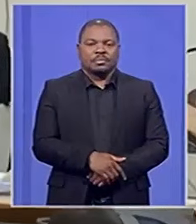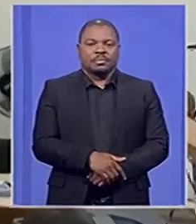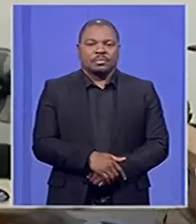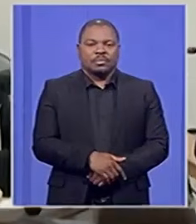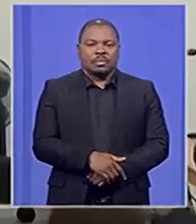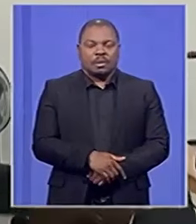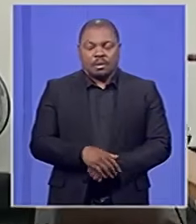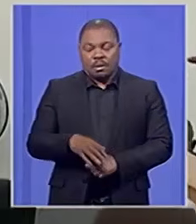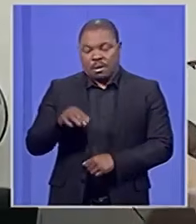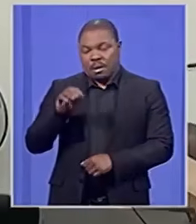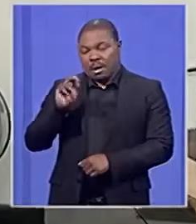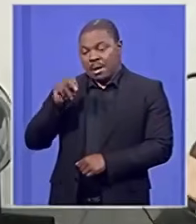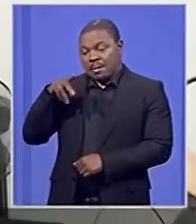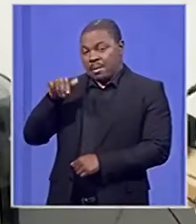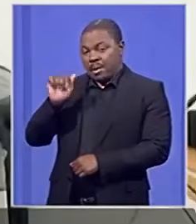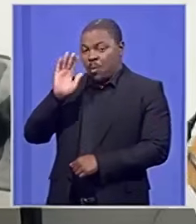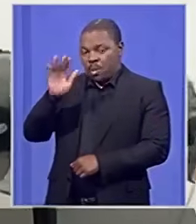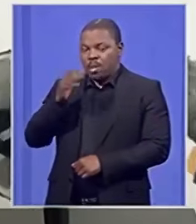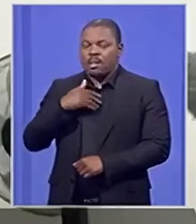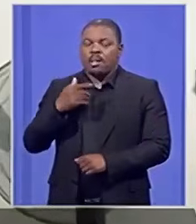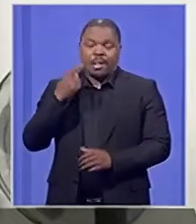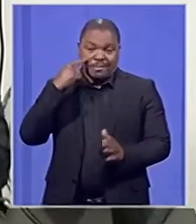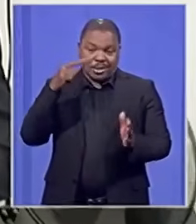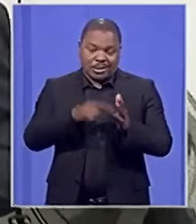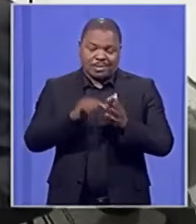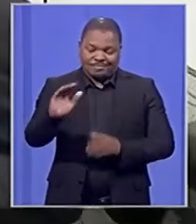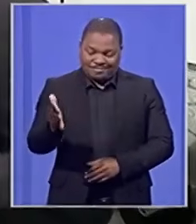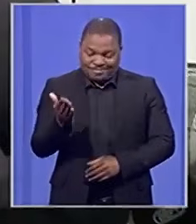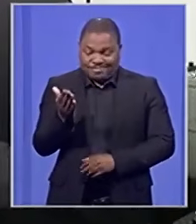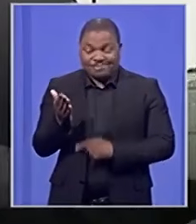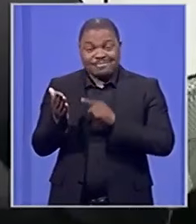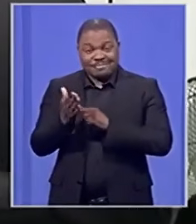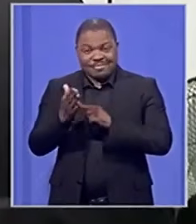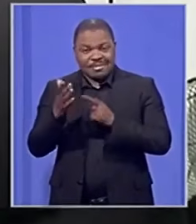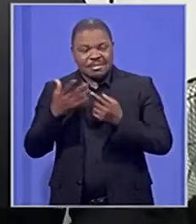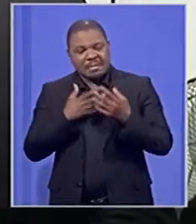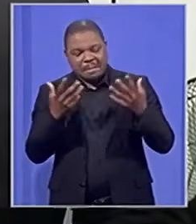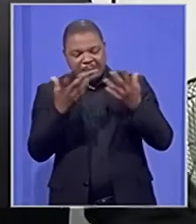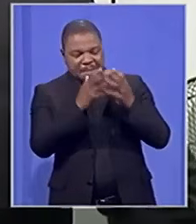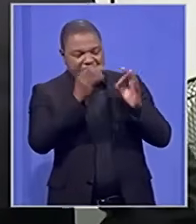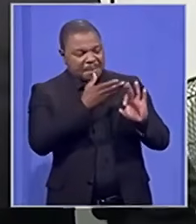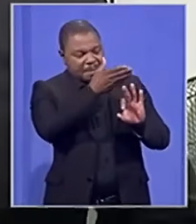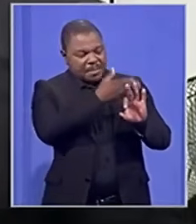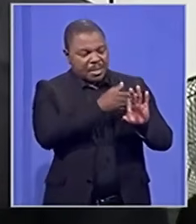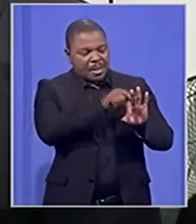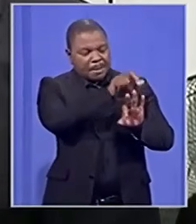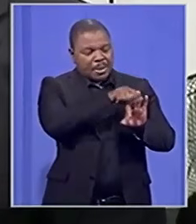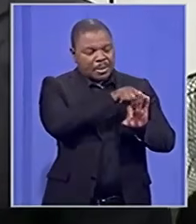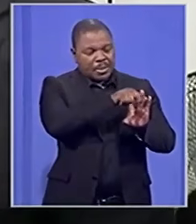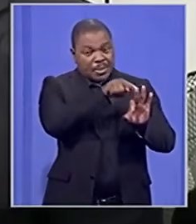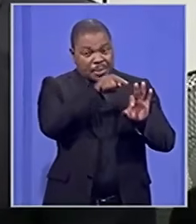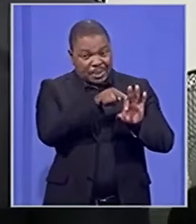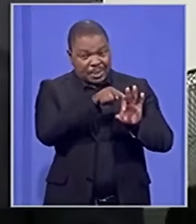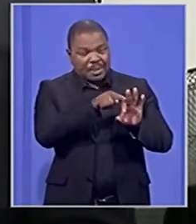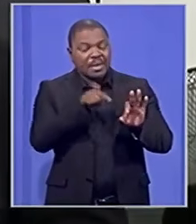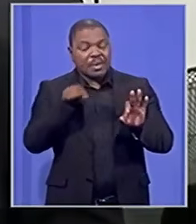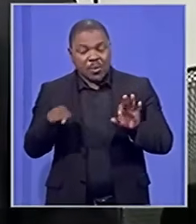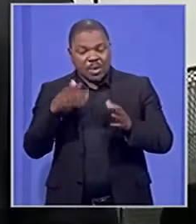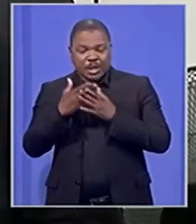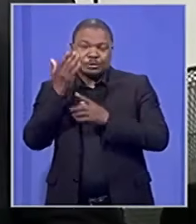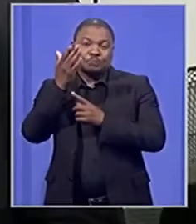States will adduce evidence against Article 1 to 3 in which it will be shown